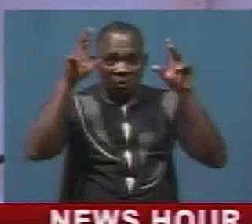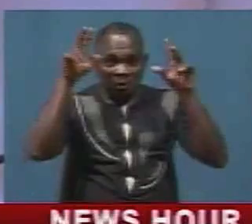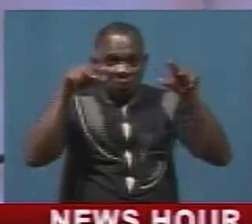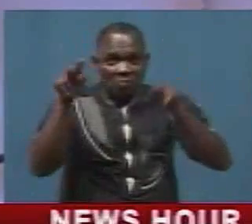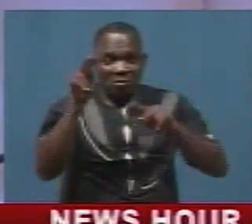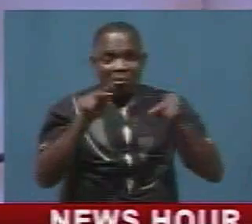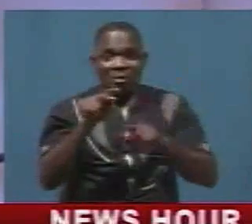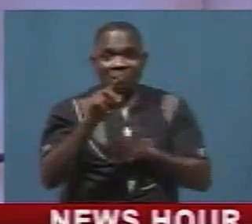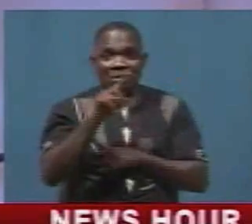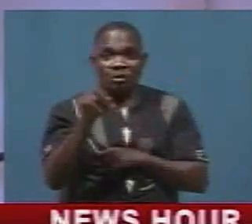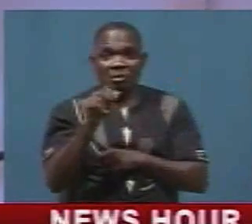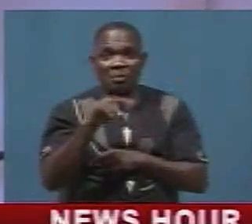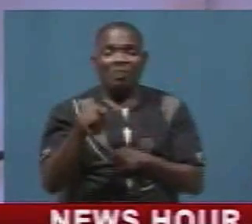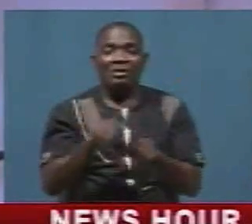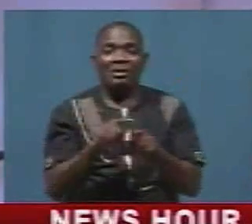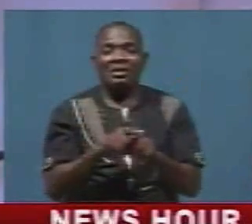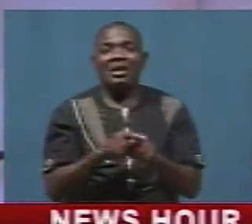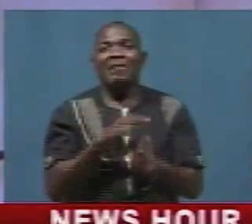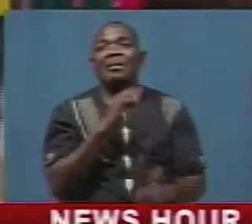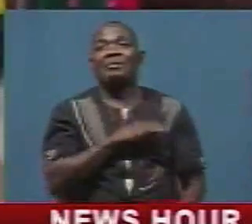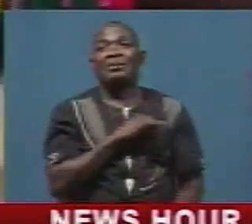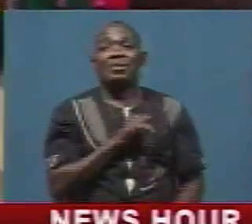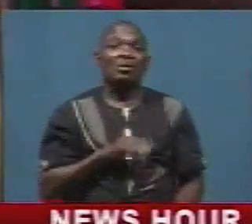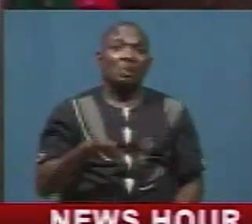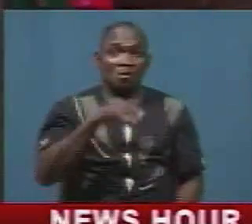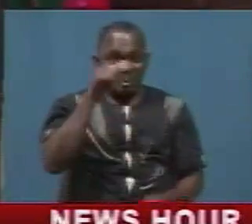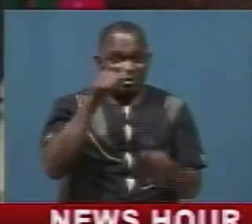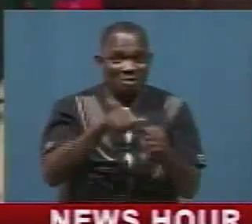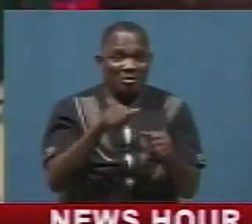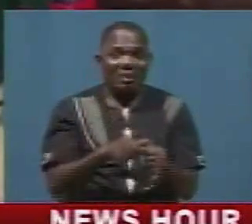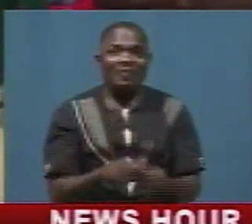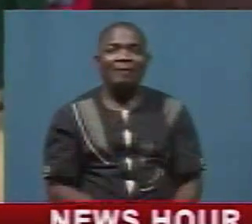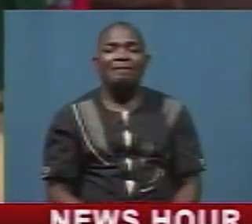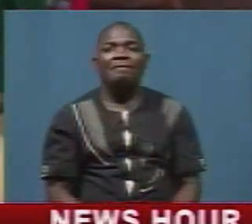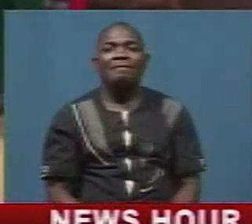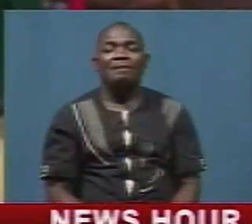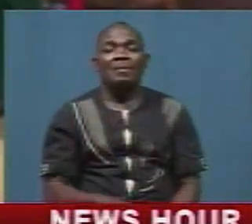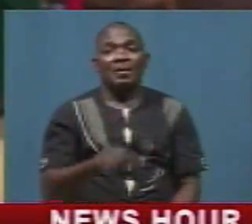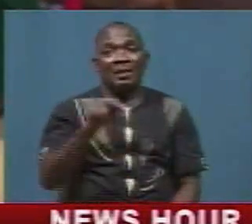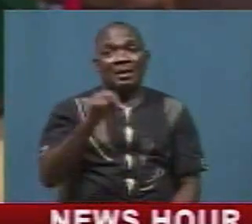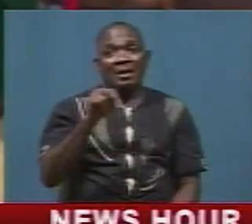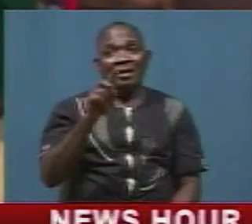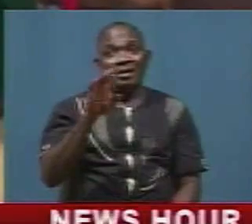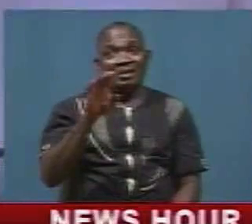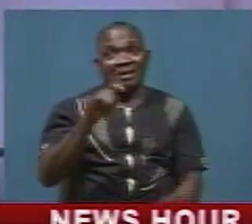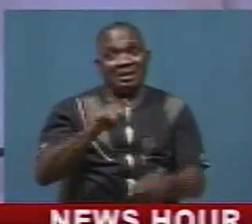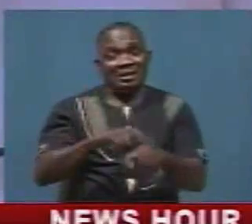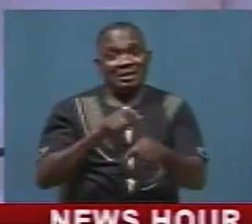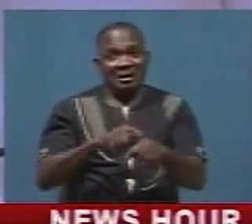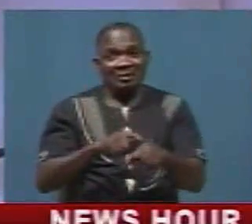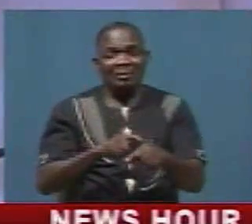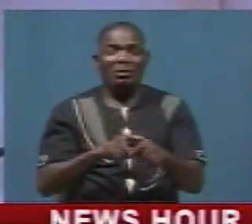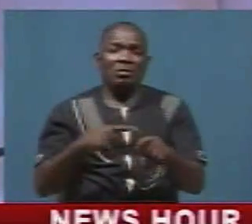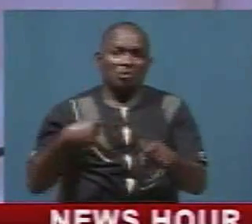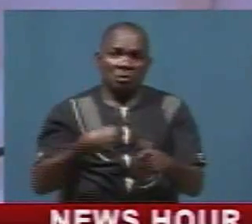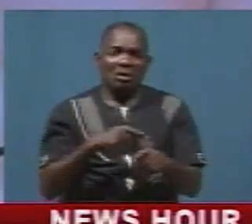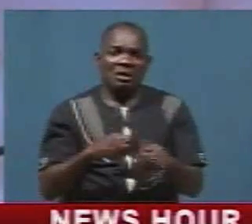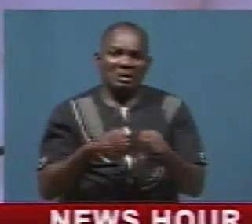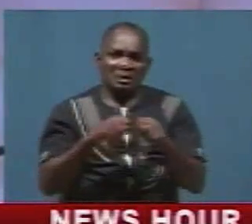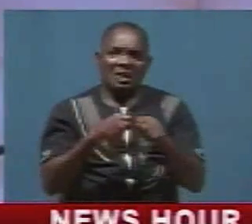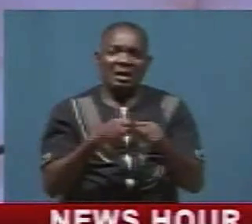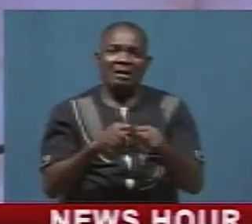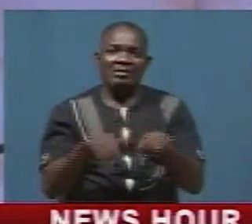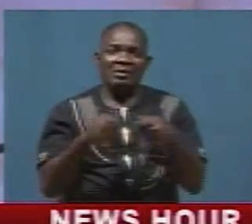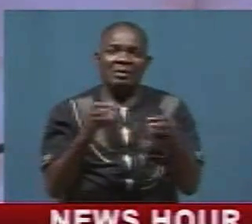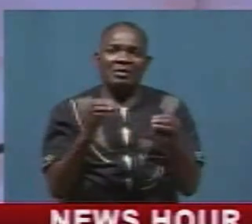for Nizungo for so 18 years. You know, back I am say, and this appraisal and a bomb day at the